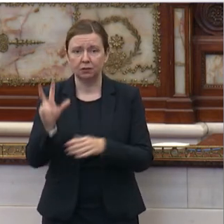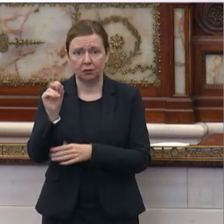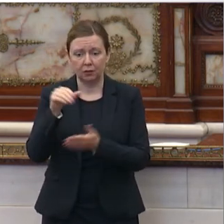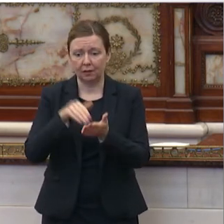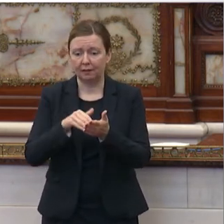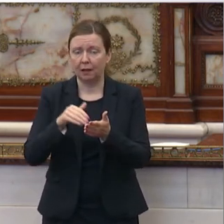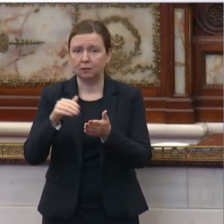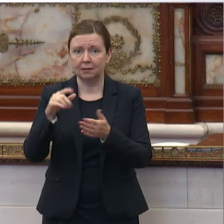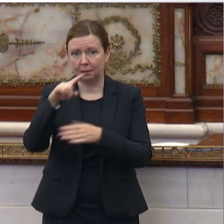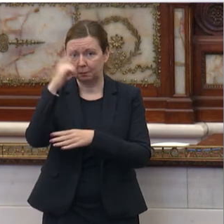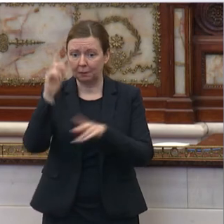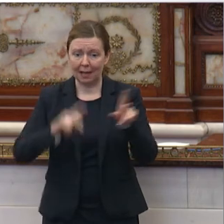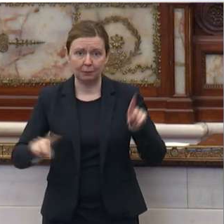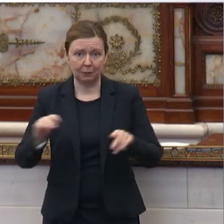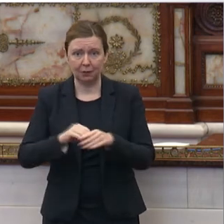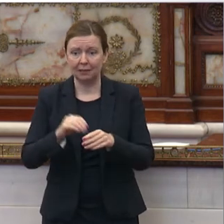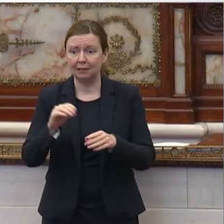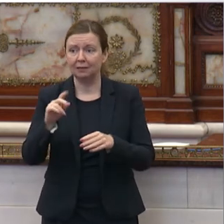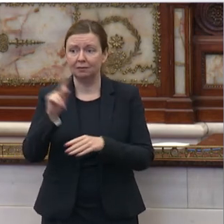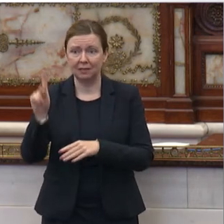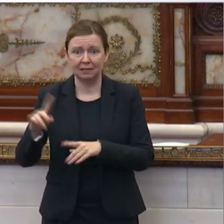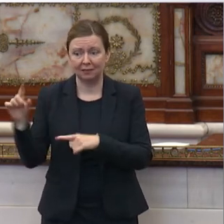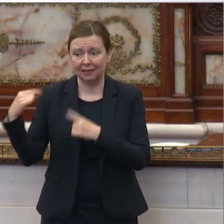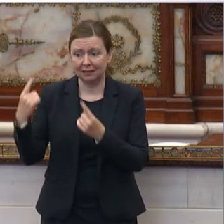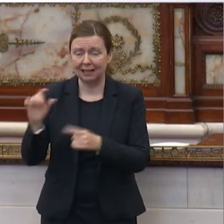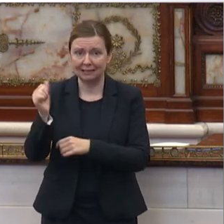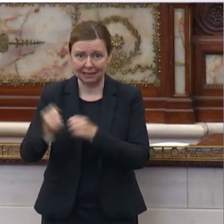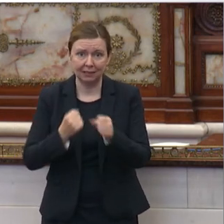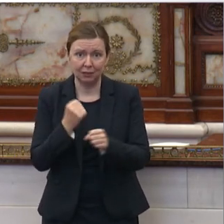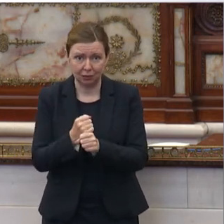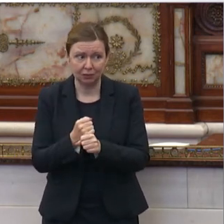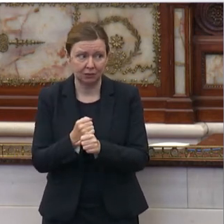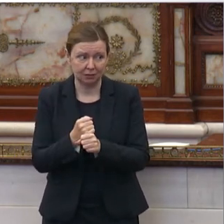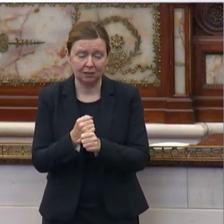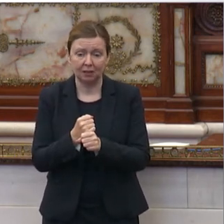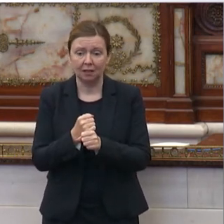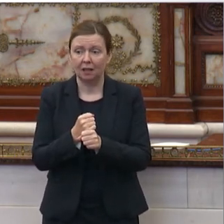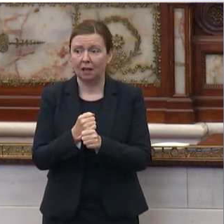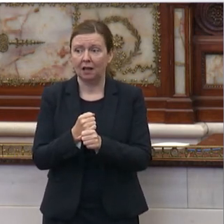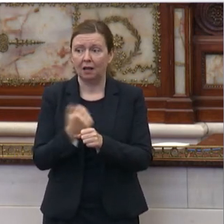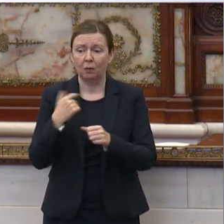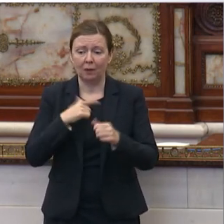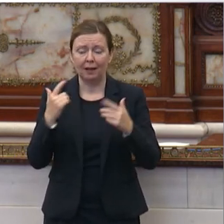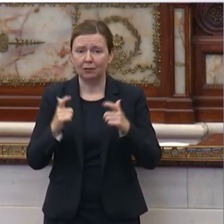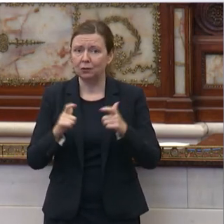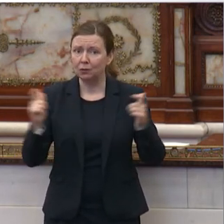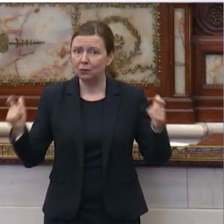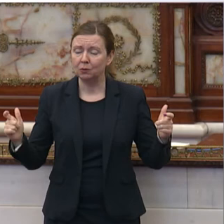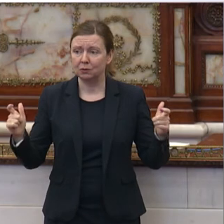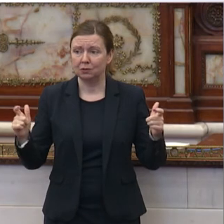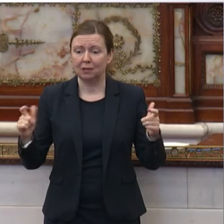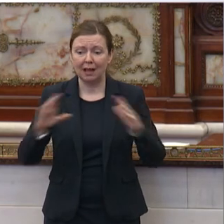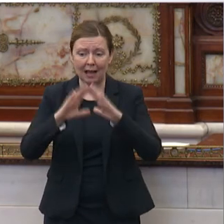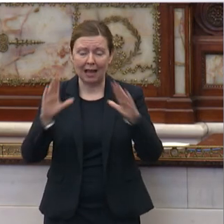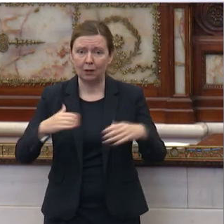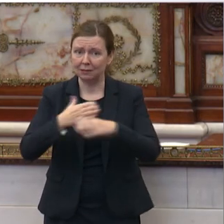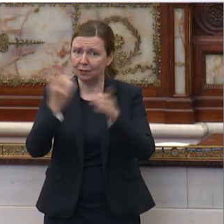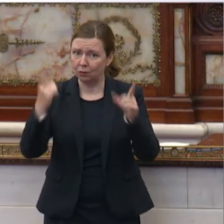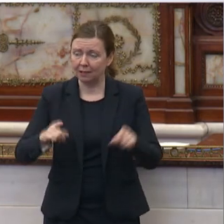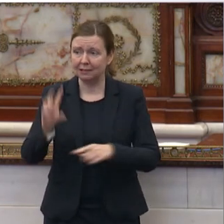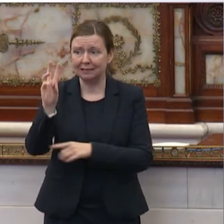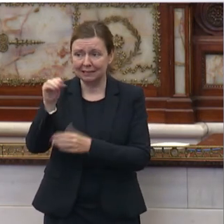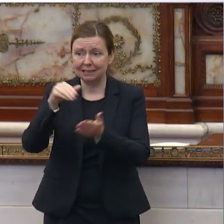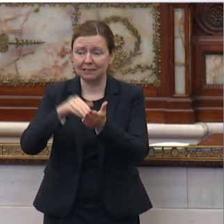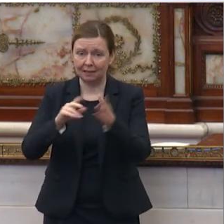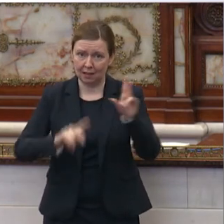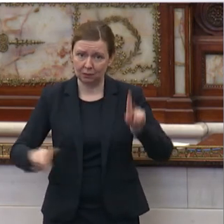Black people in Philadelphia in the last 10 years. We have a huge housing crisis with 60,000